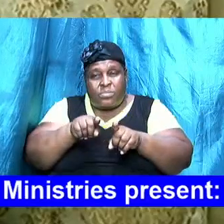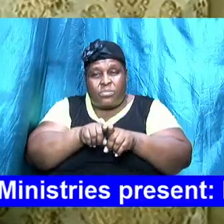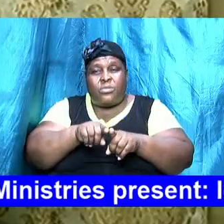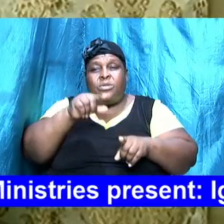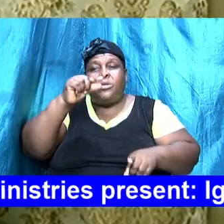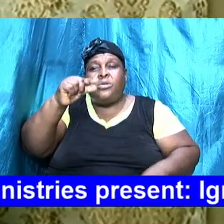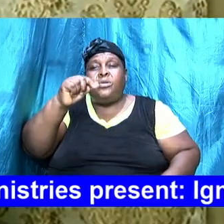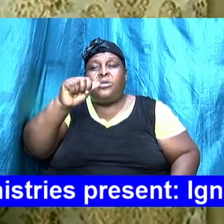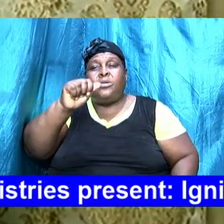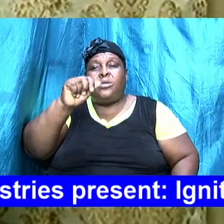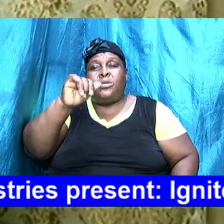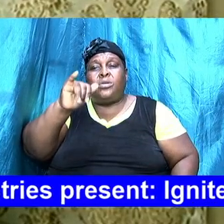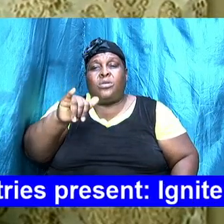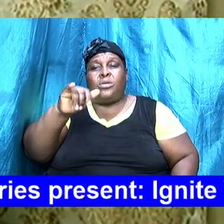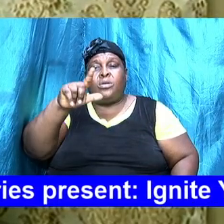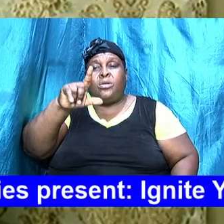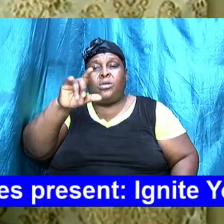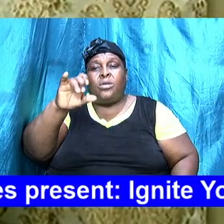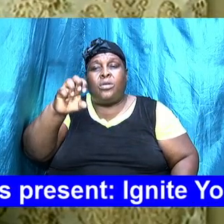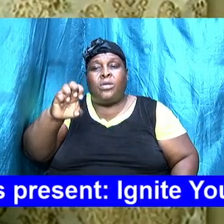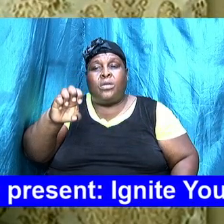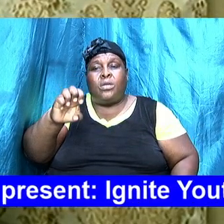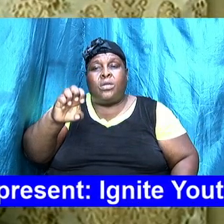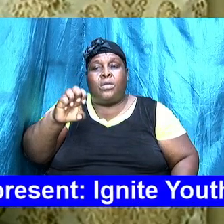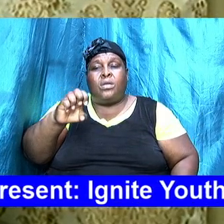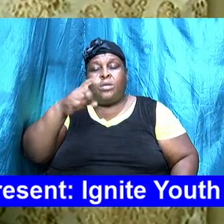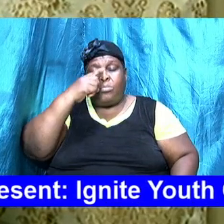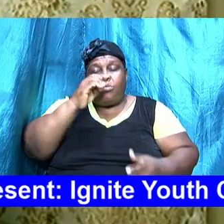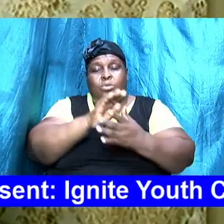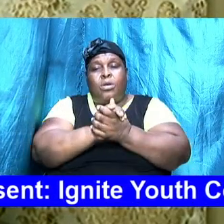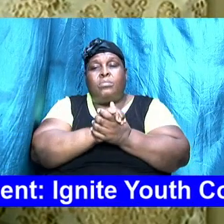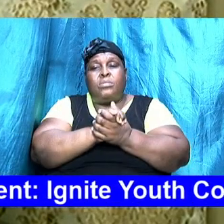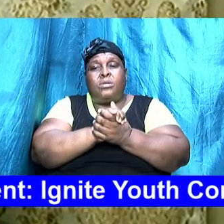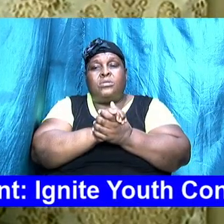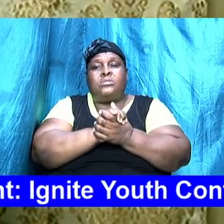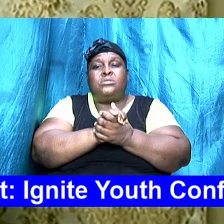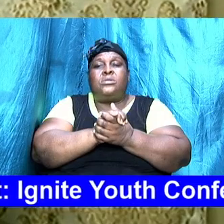pumping in the Holy Ghost. And it promises to be a